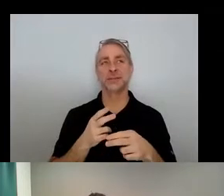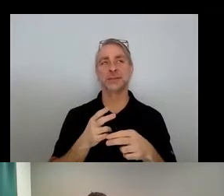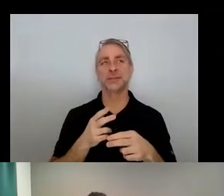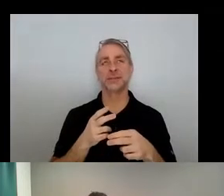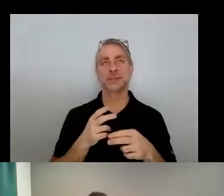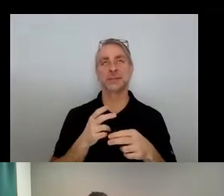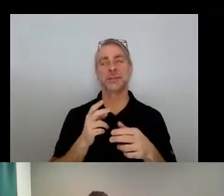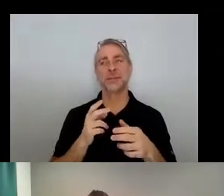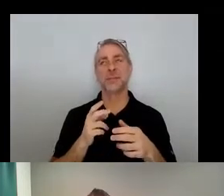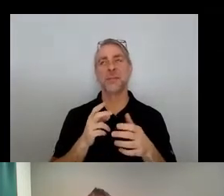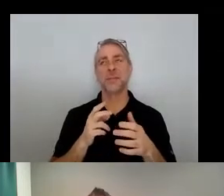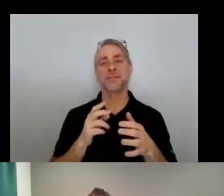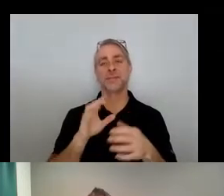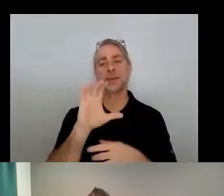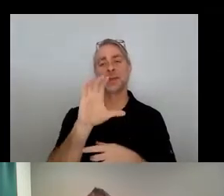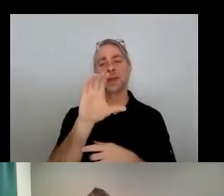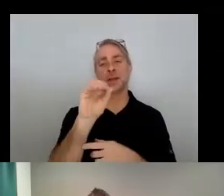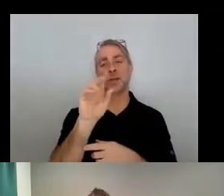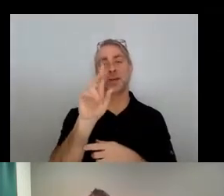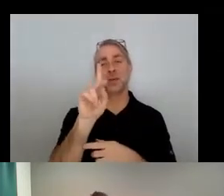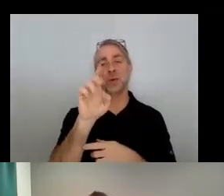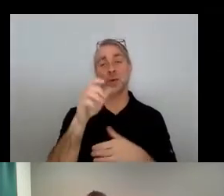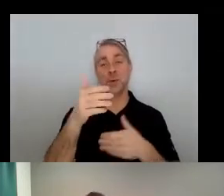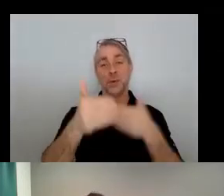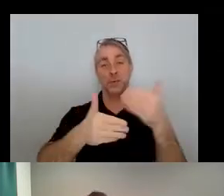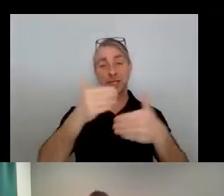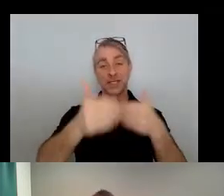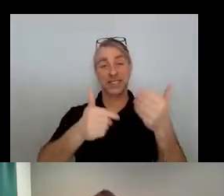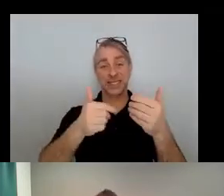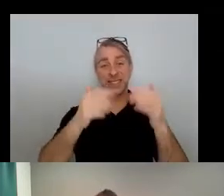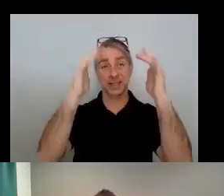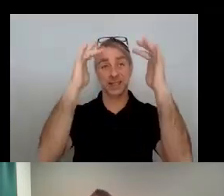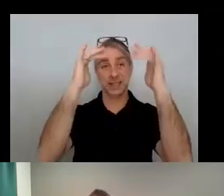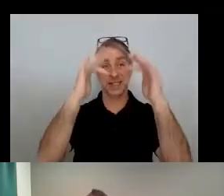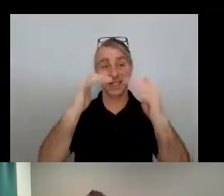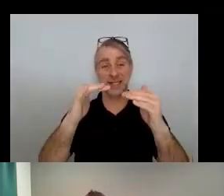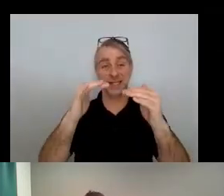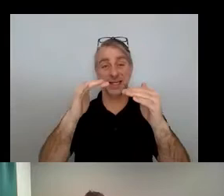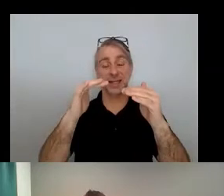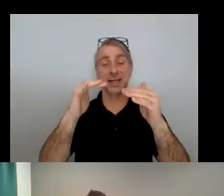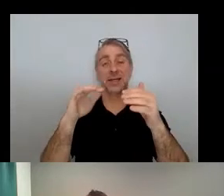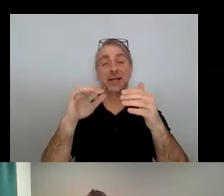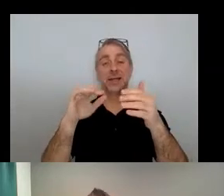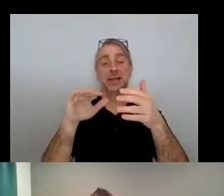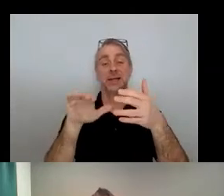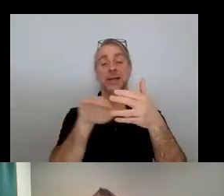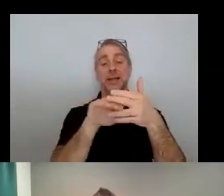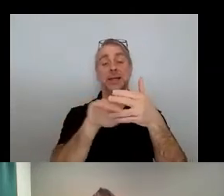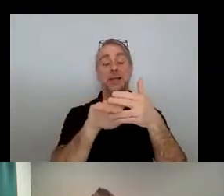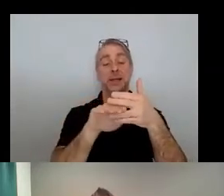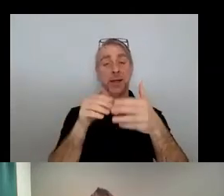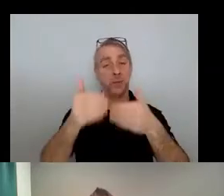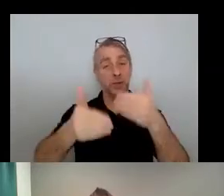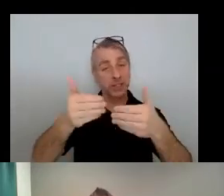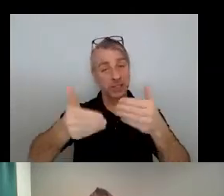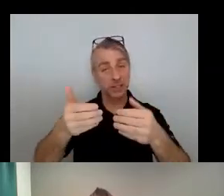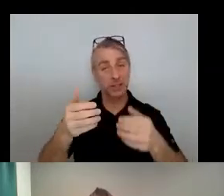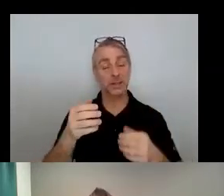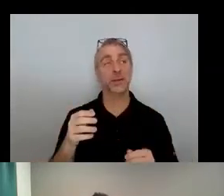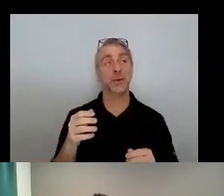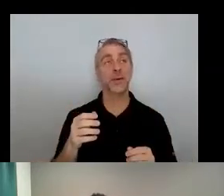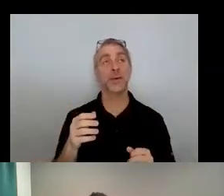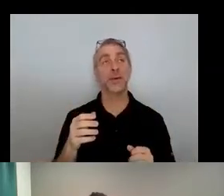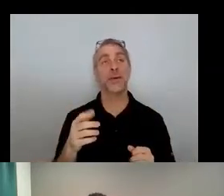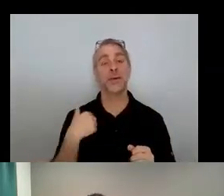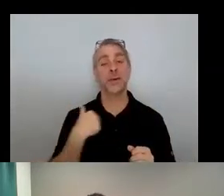coding process, the next along with that stage, we're going